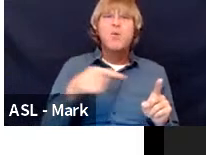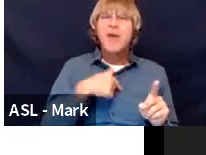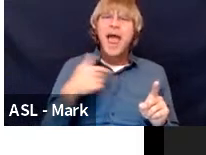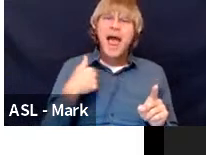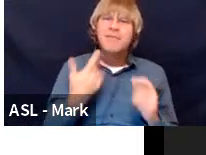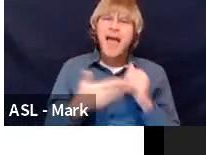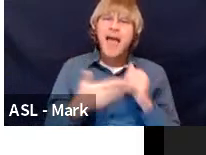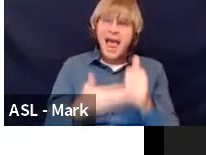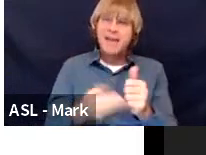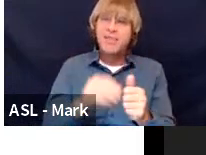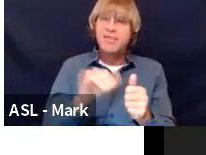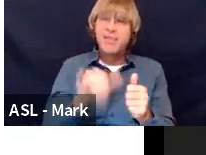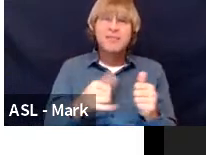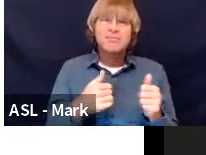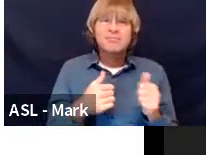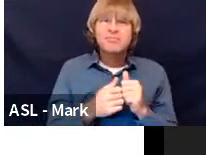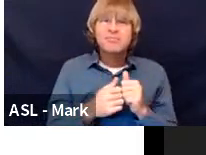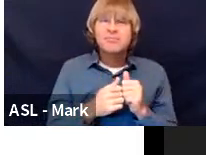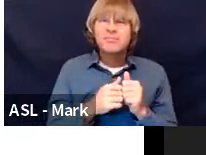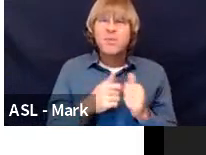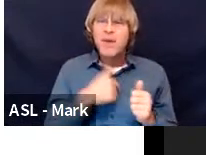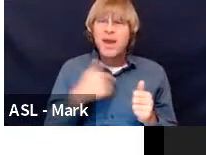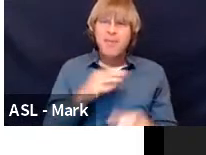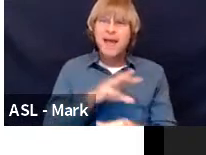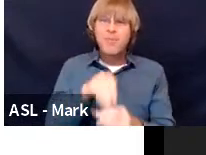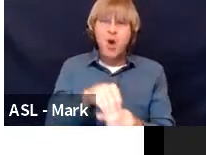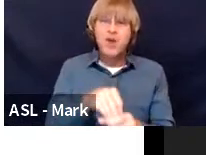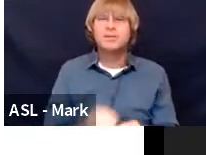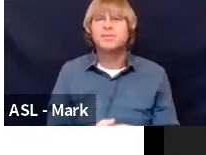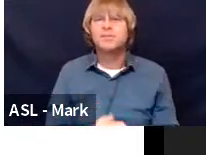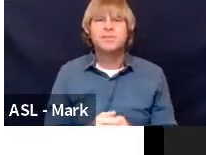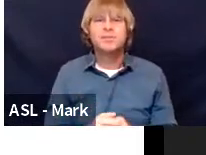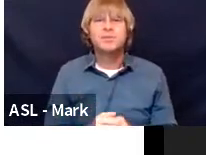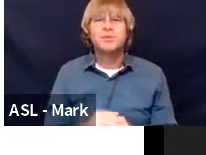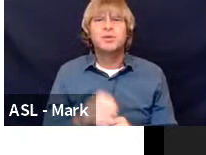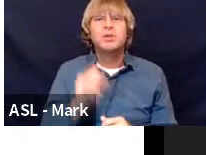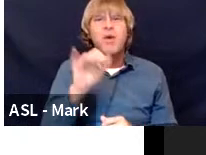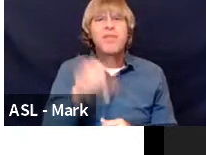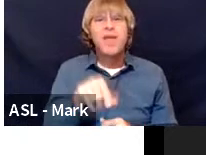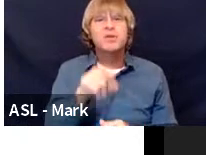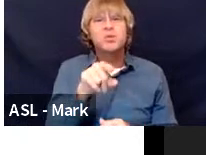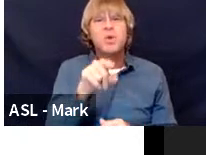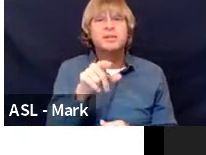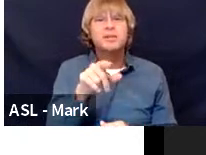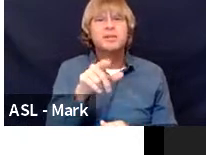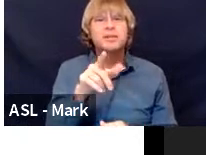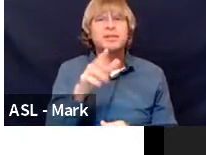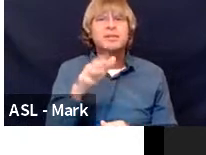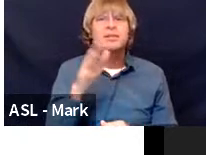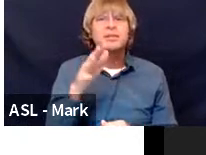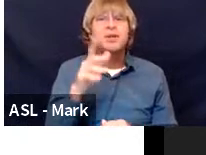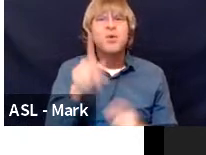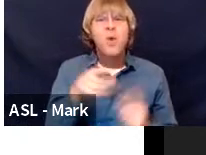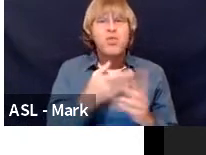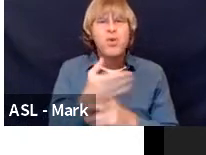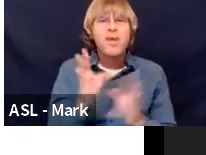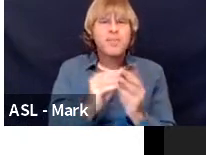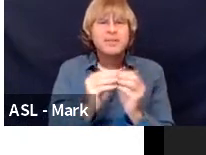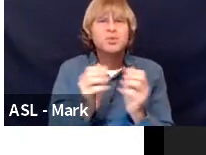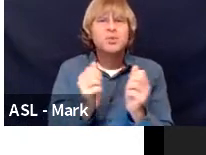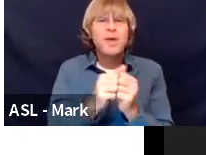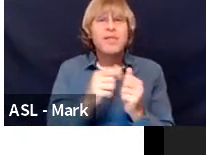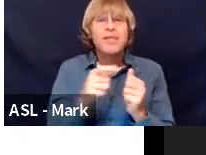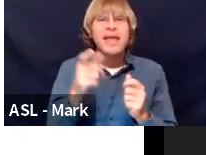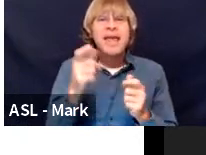hand in that, you know, like we played a little bit of a part in that. So this was, you know, going through the meetings with